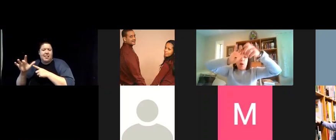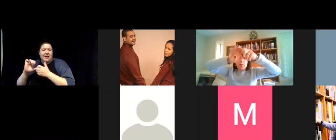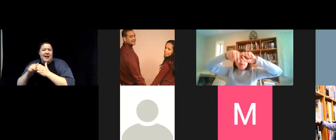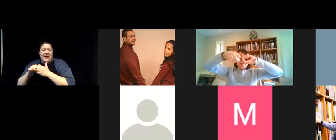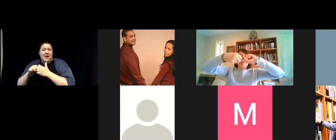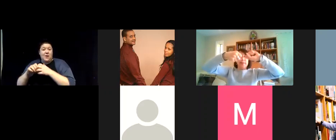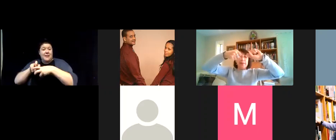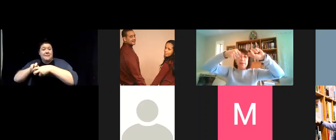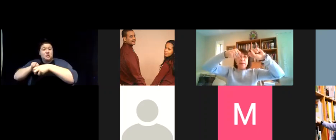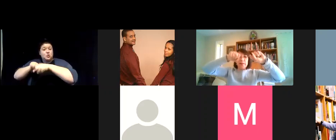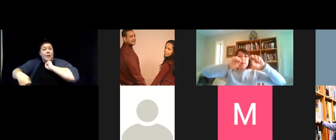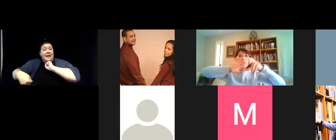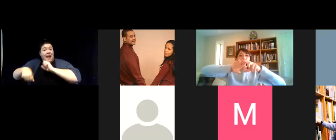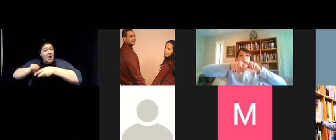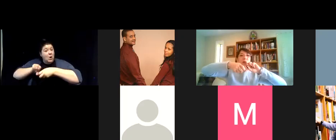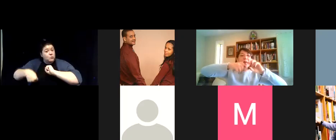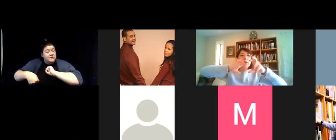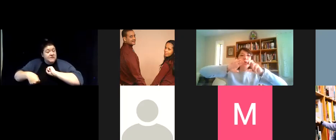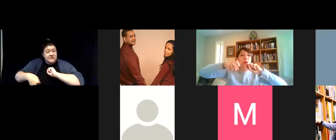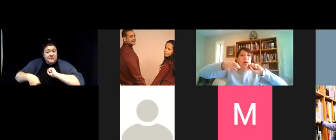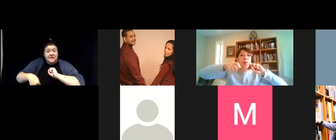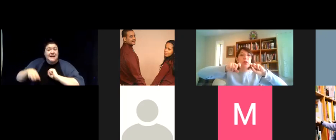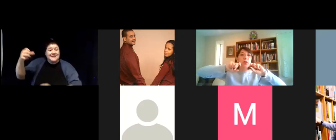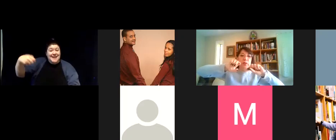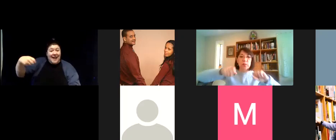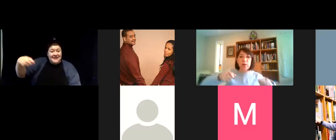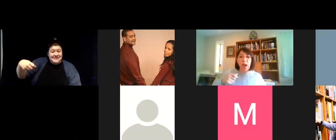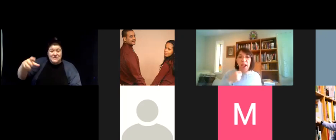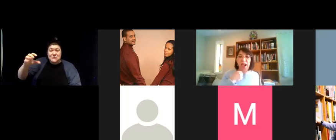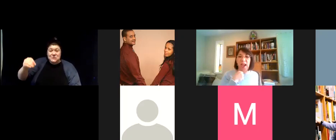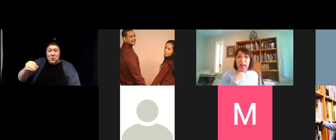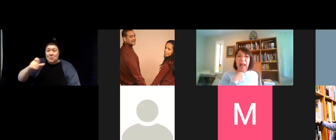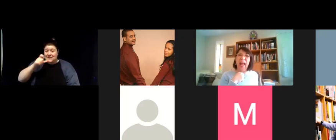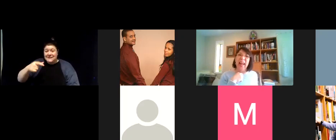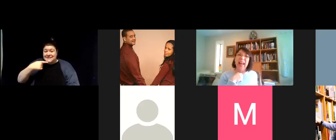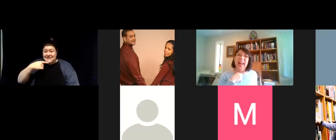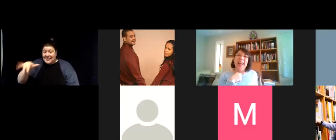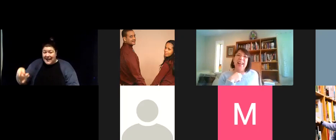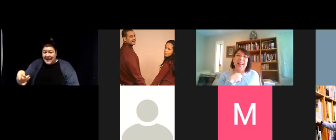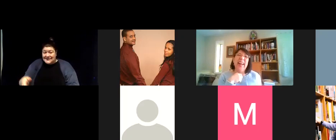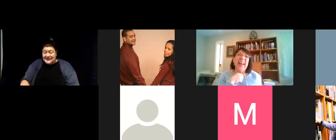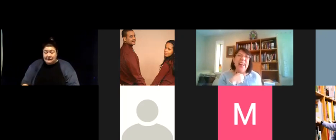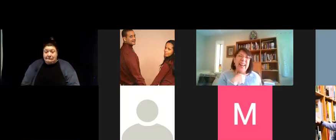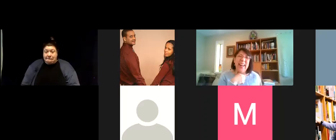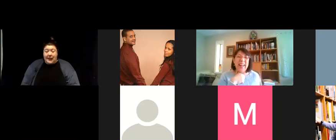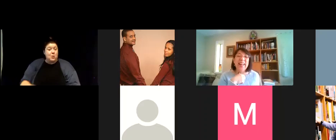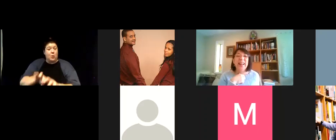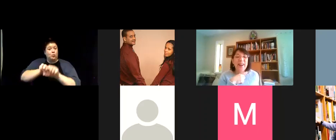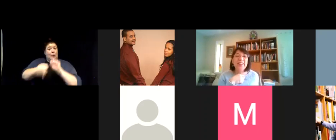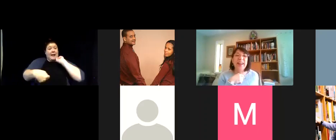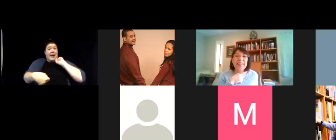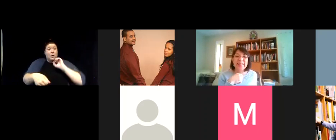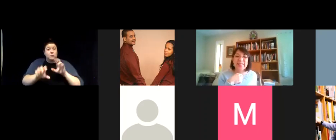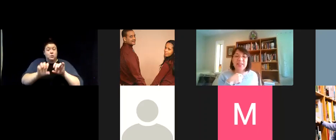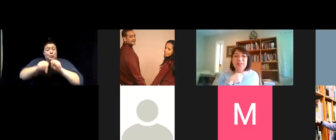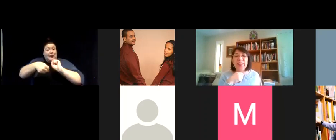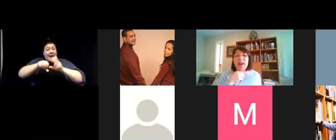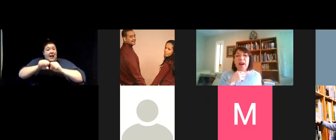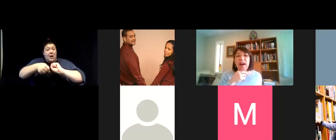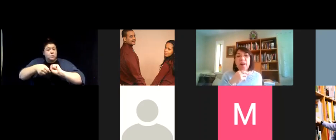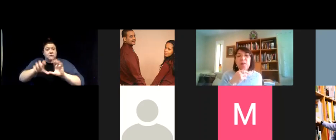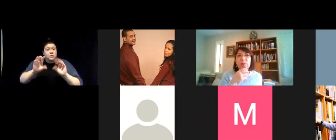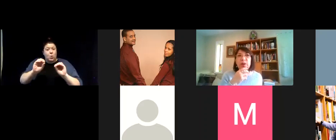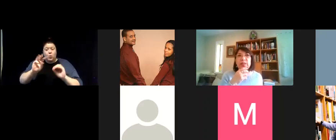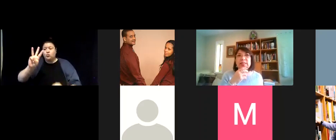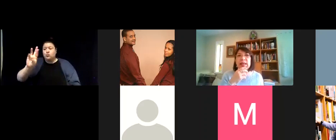wring out. Yes, yes. So I'm not gonna tell them to do that. Okay, that's a good